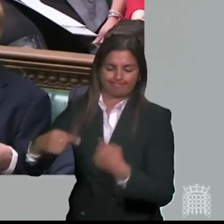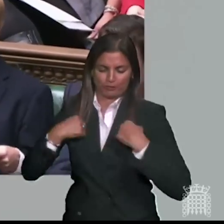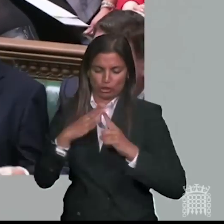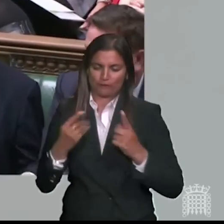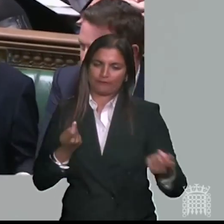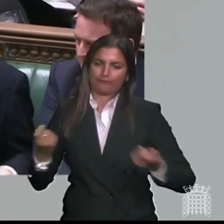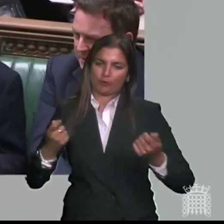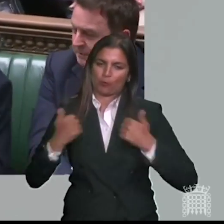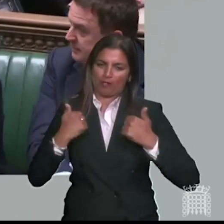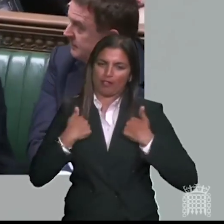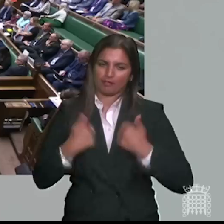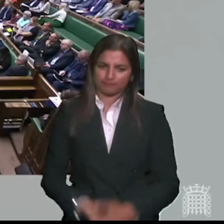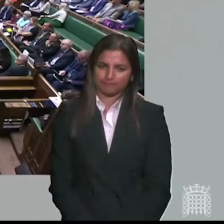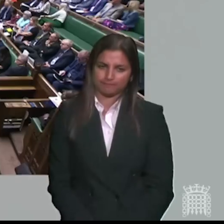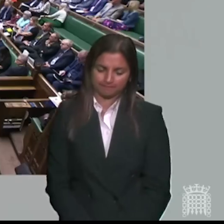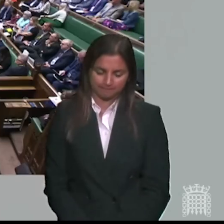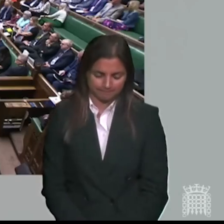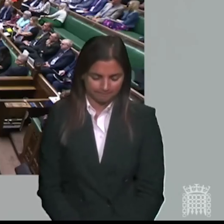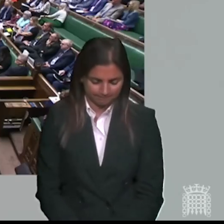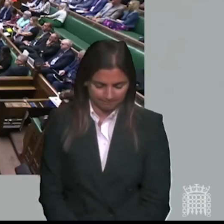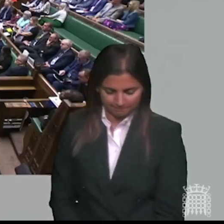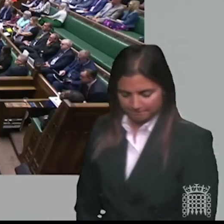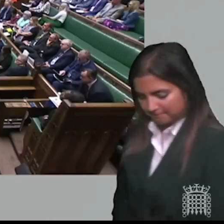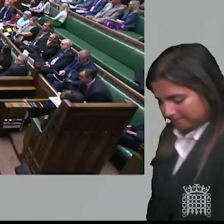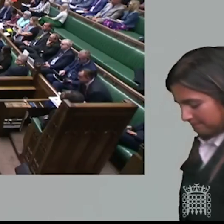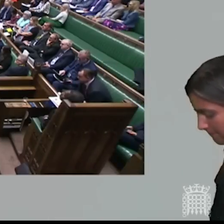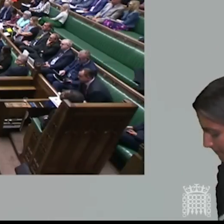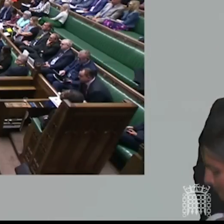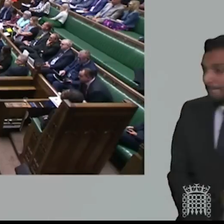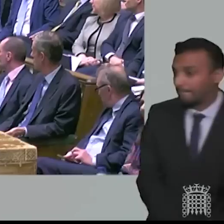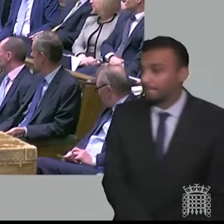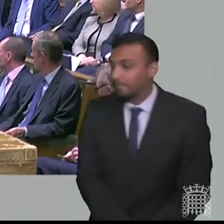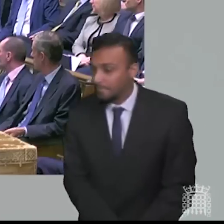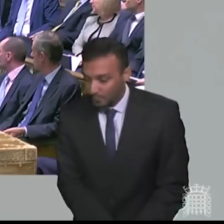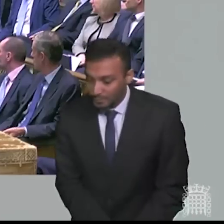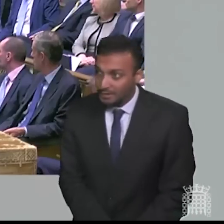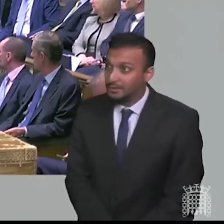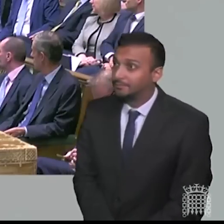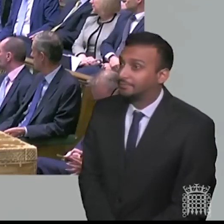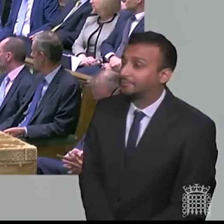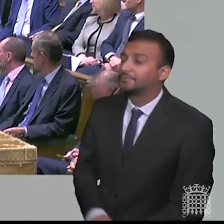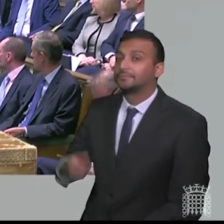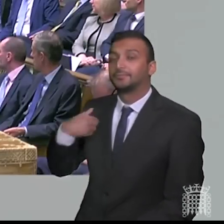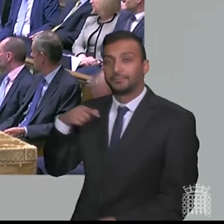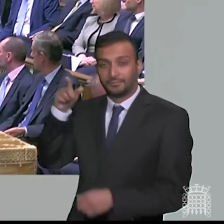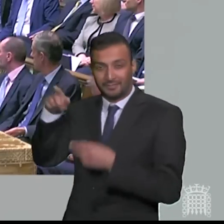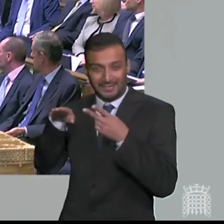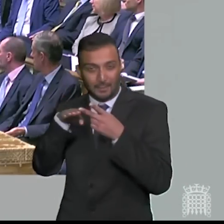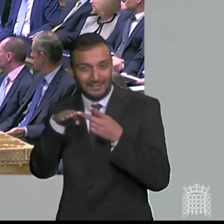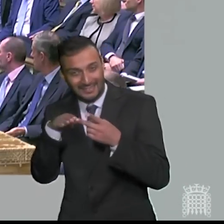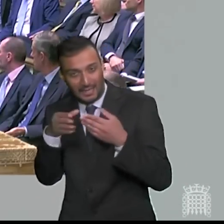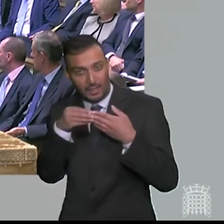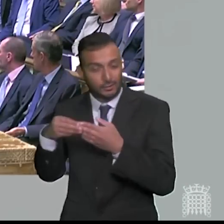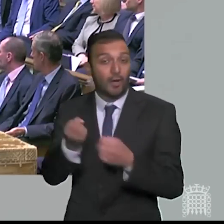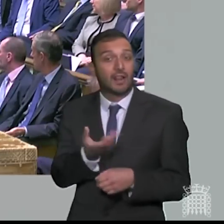Thank you, Mr Deputy Speaker. I might respectfully say to the Deputy Leader of the Labour Party, if she wants to know what we're doing on rental reform, she can look at the